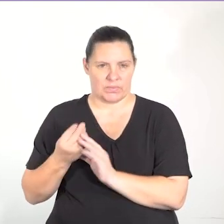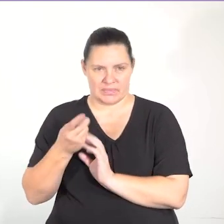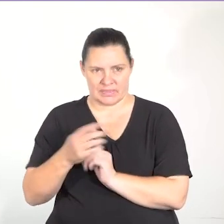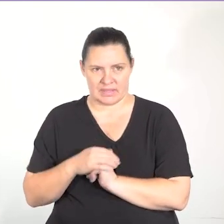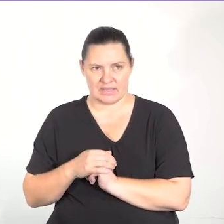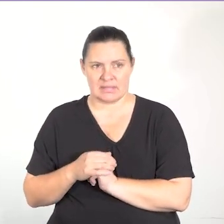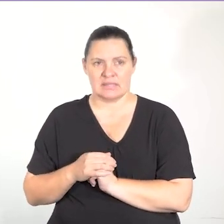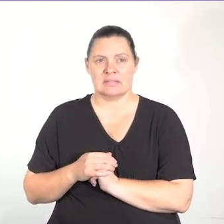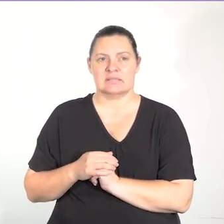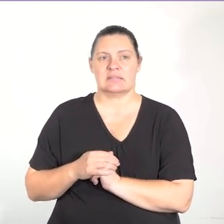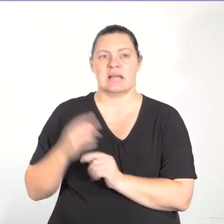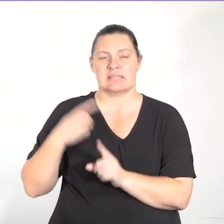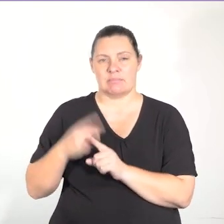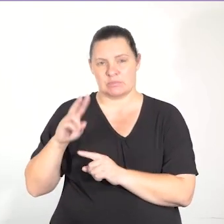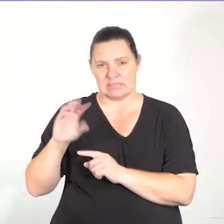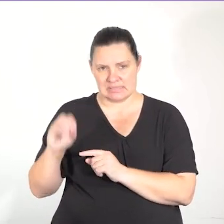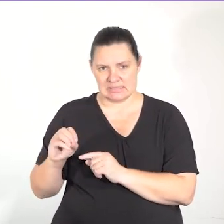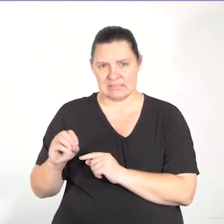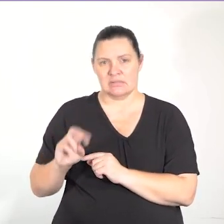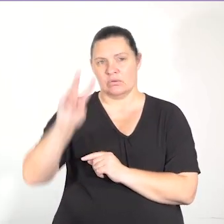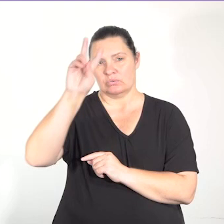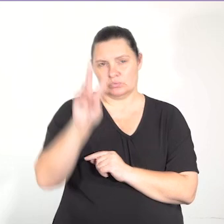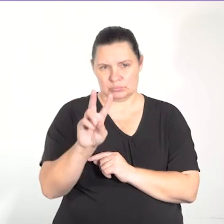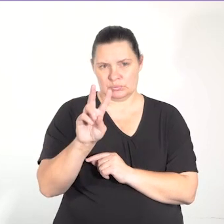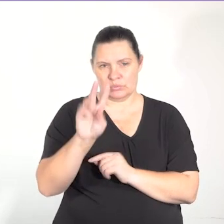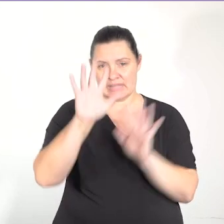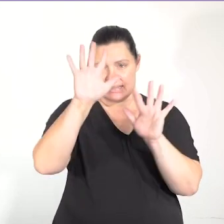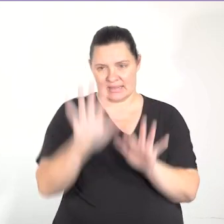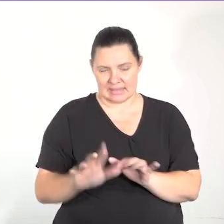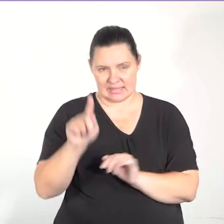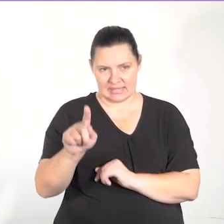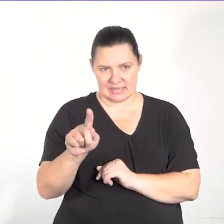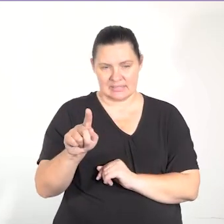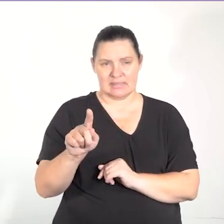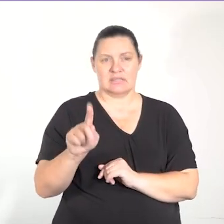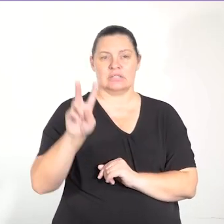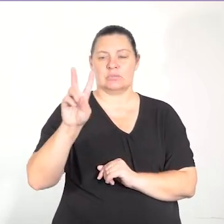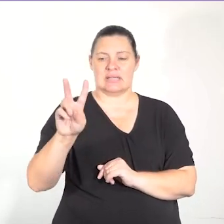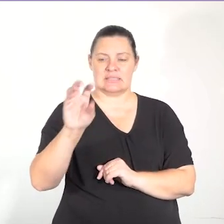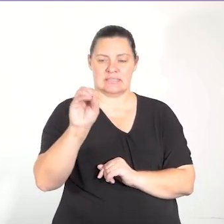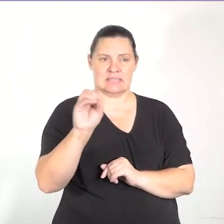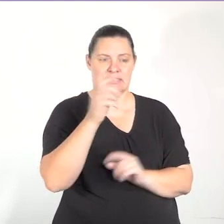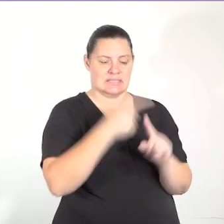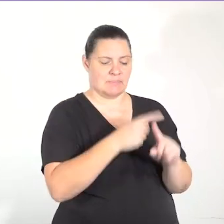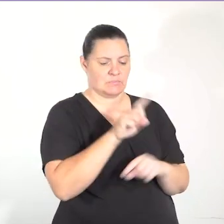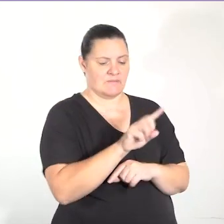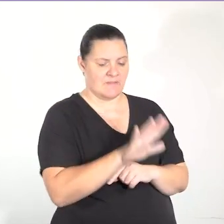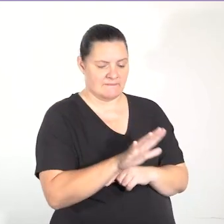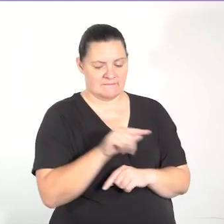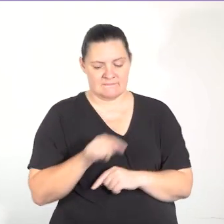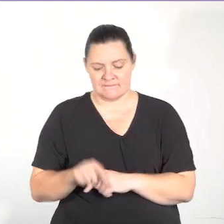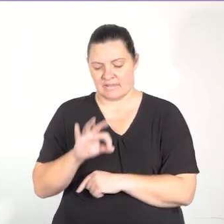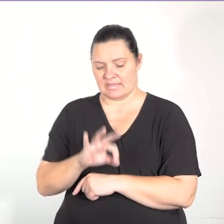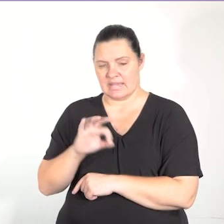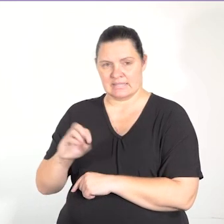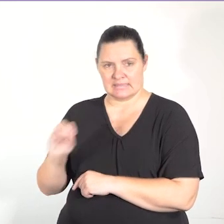let's work with that. I have multiplied by 20, so I'm going to place the 2 in the tens column, and then 20 multiplied by